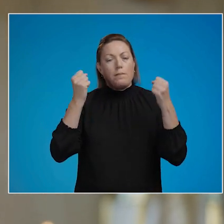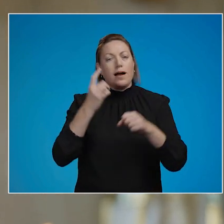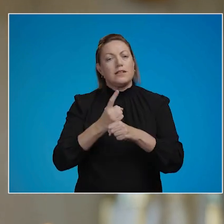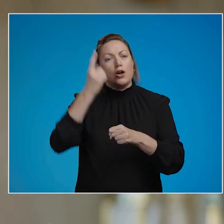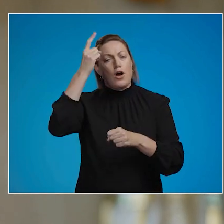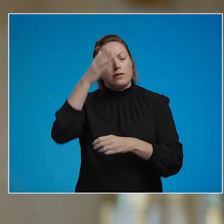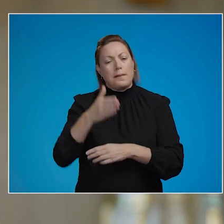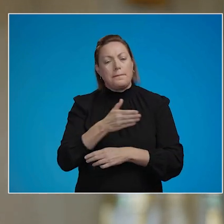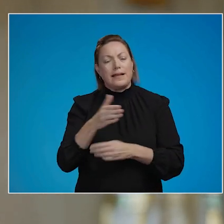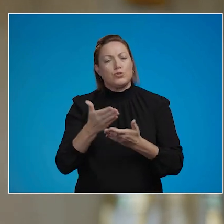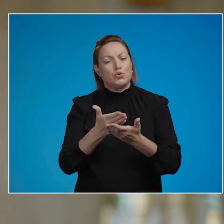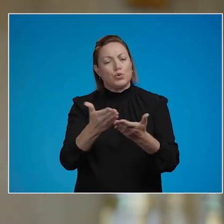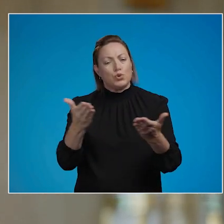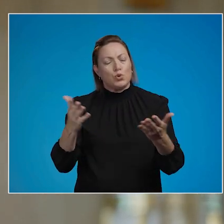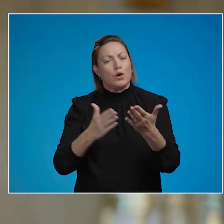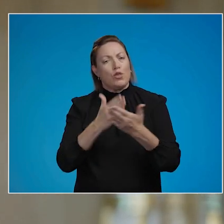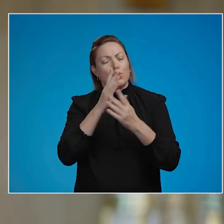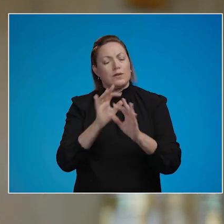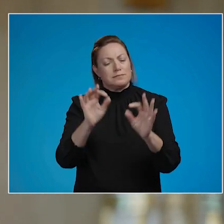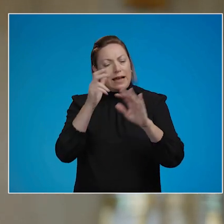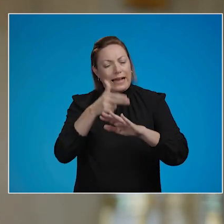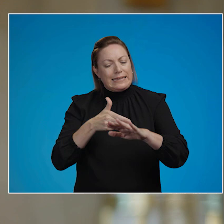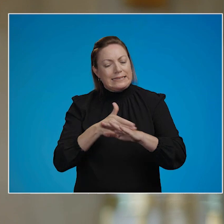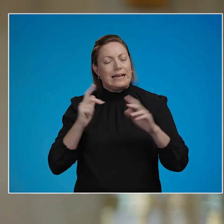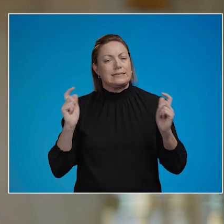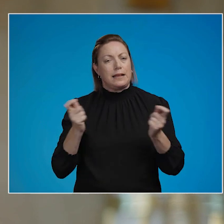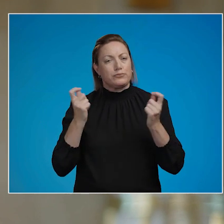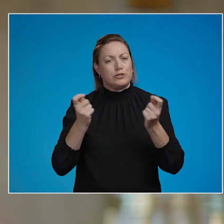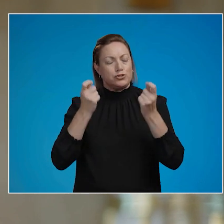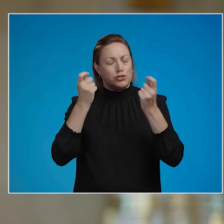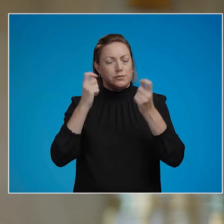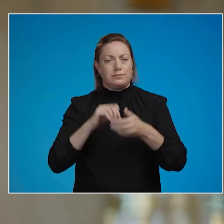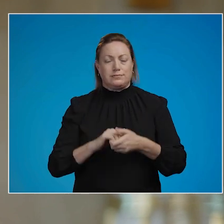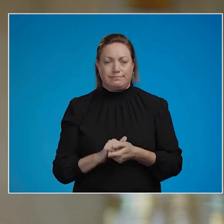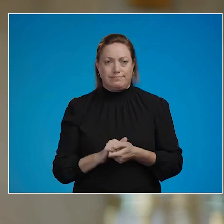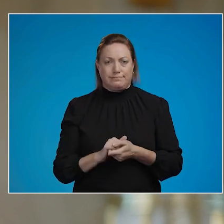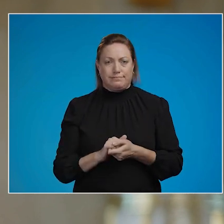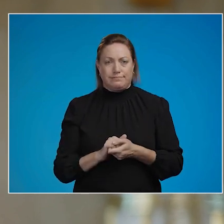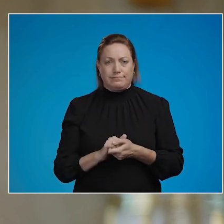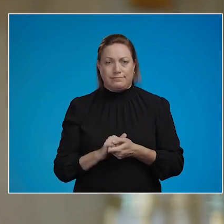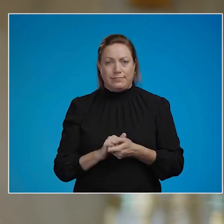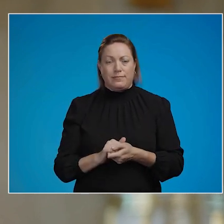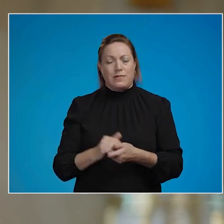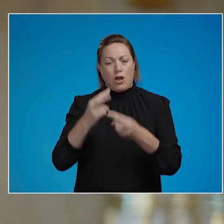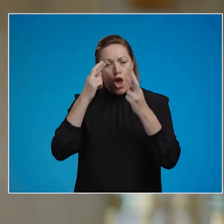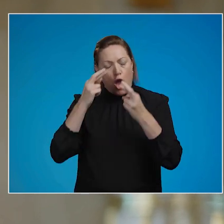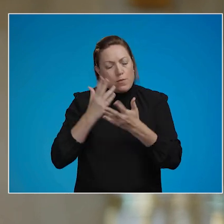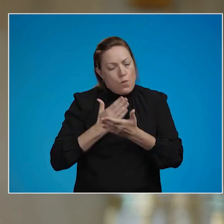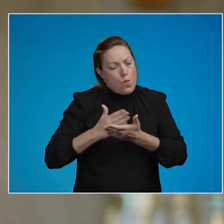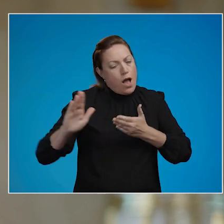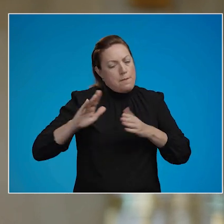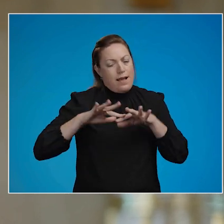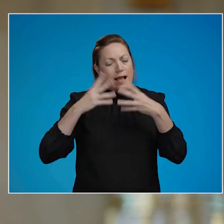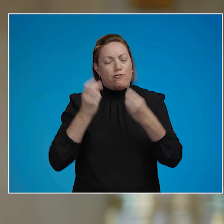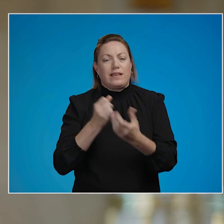May Almighty God bless you through today's Easter solemnity, and in his compassion defend you from every assault of sin.